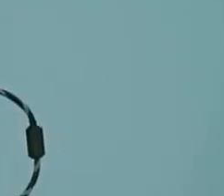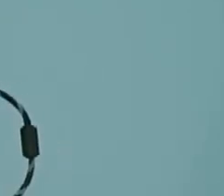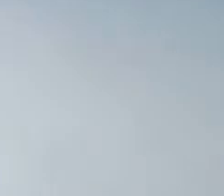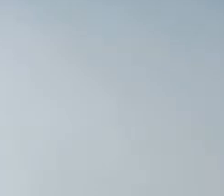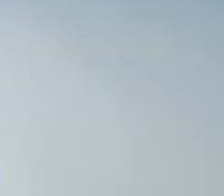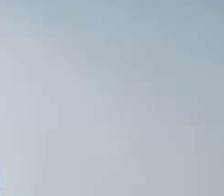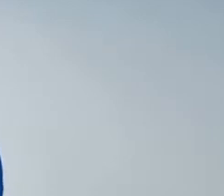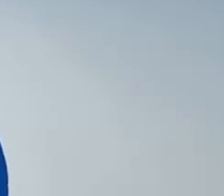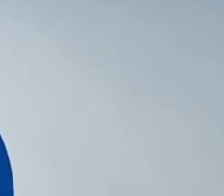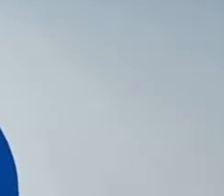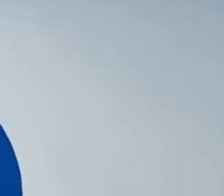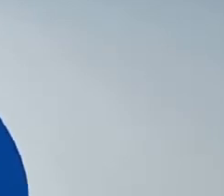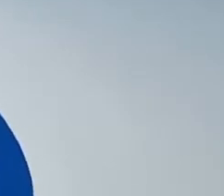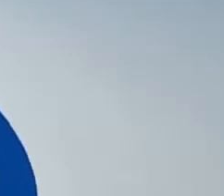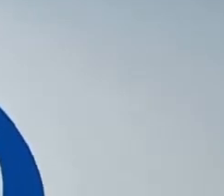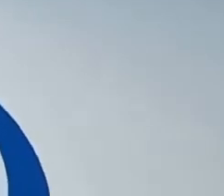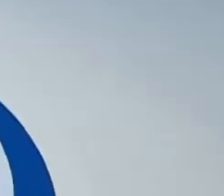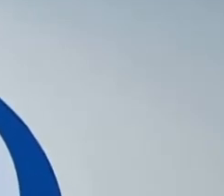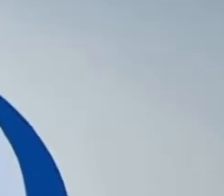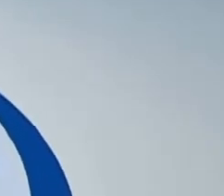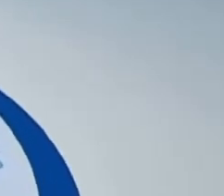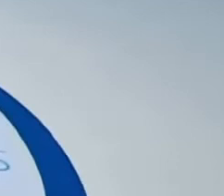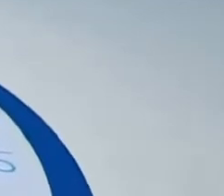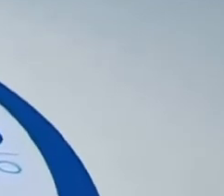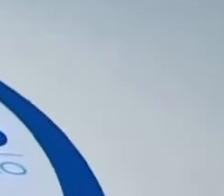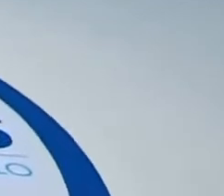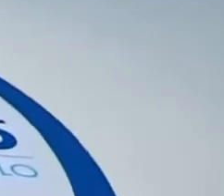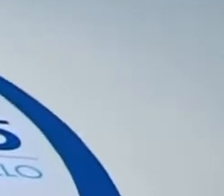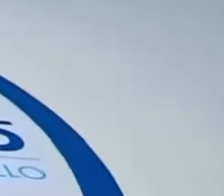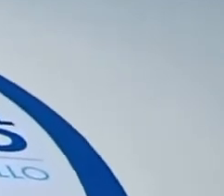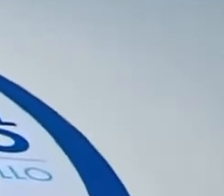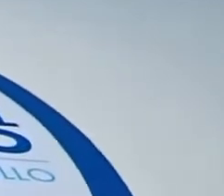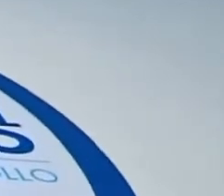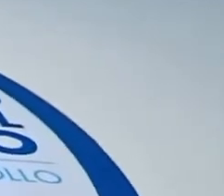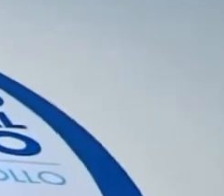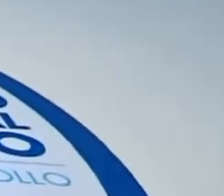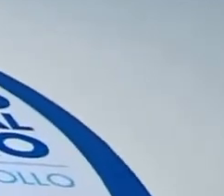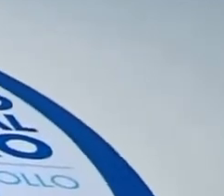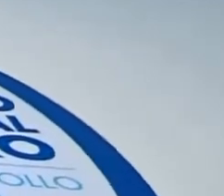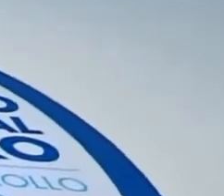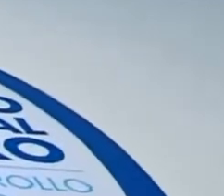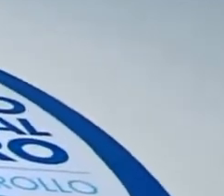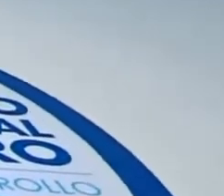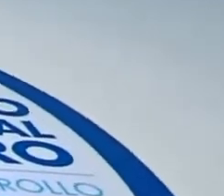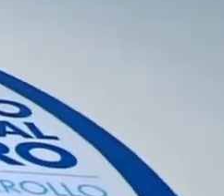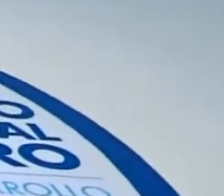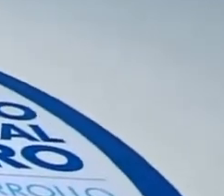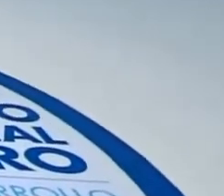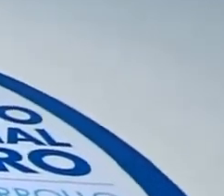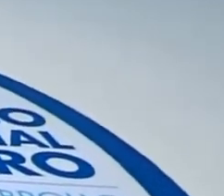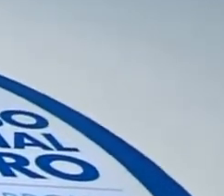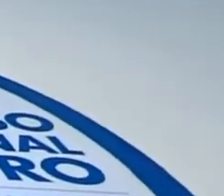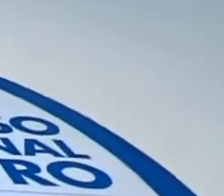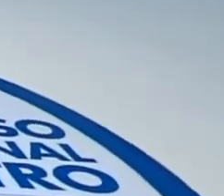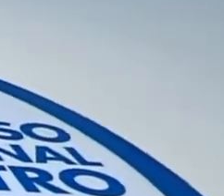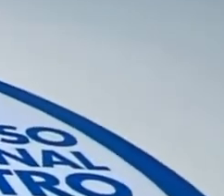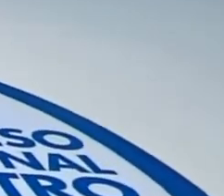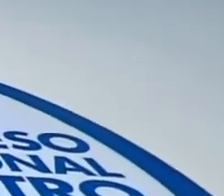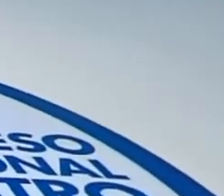don't have any solution available. Pues bien, hace tres años,